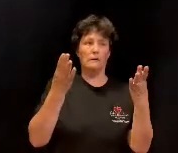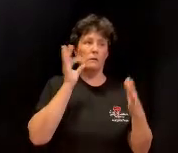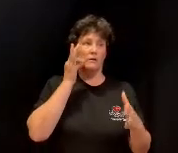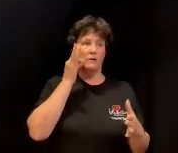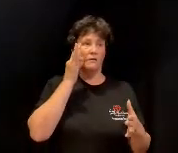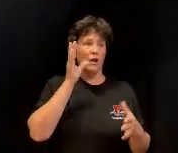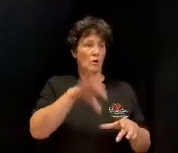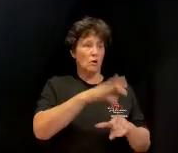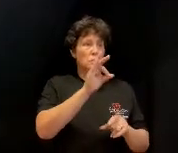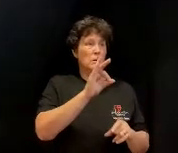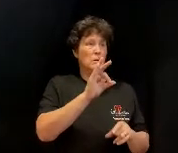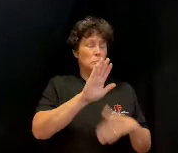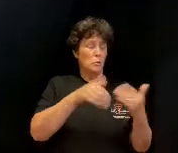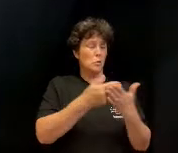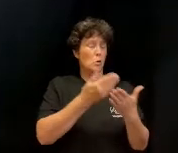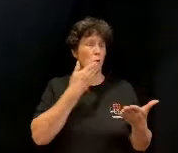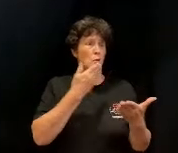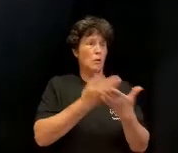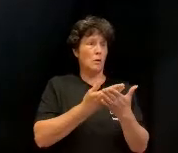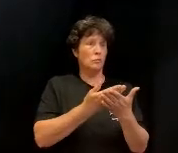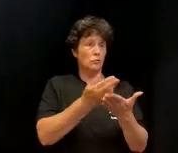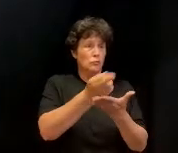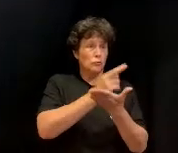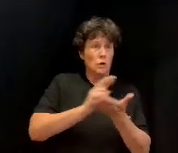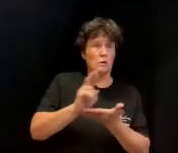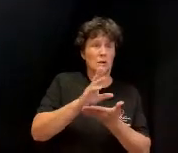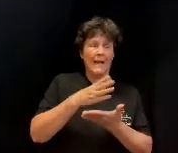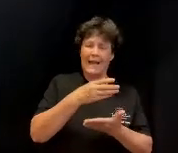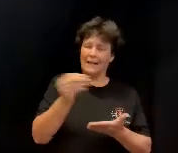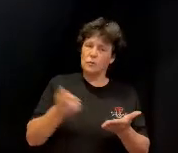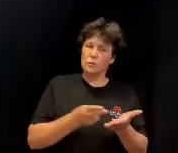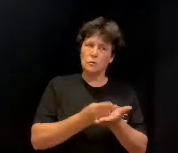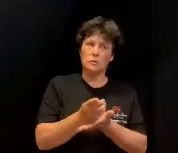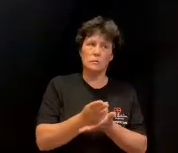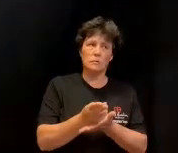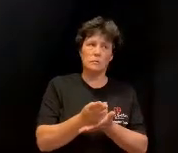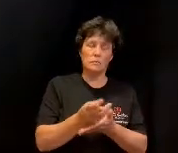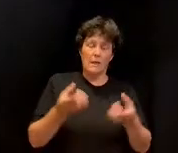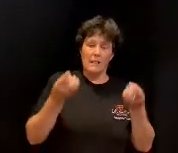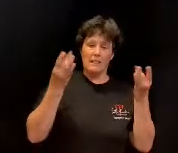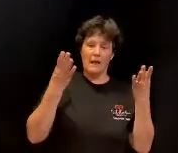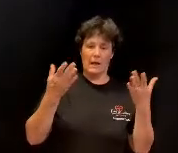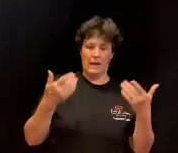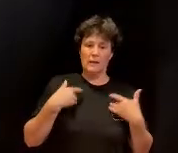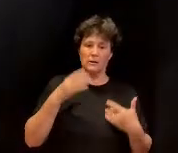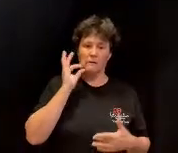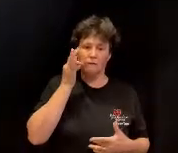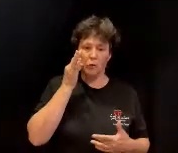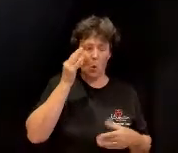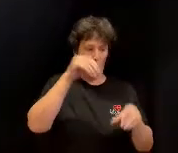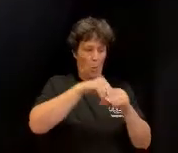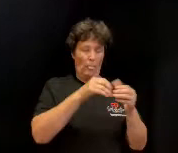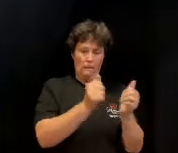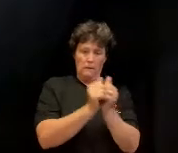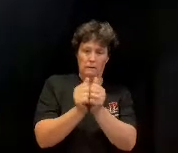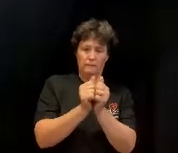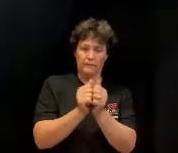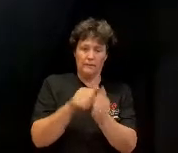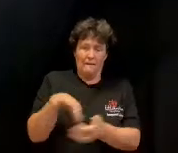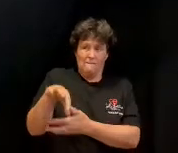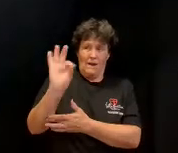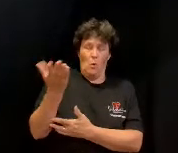all goodness, righteousness, and truth." Right? The fruit of this light. Light has a fruit to it. "Finding out what